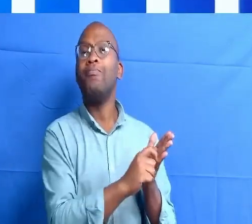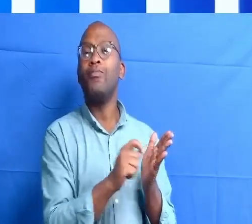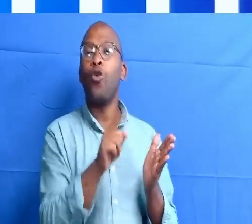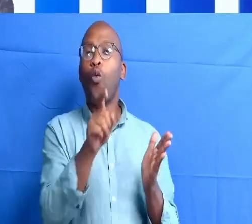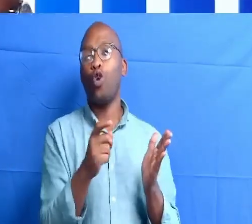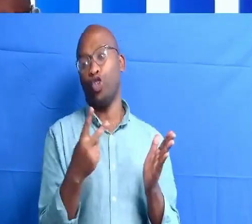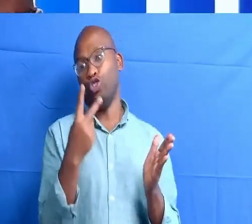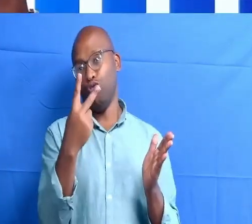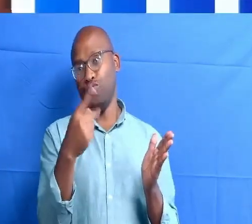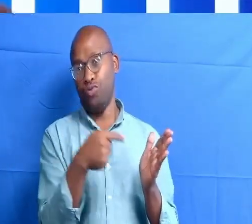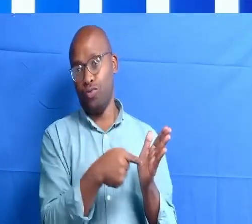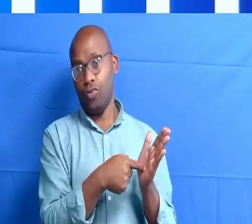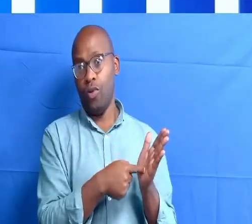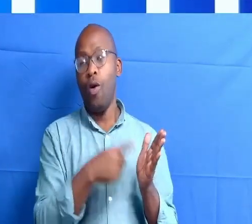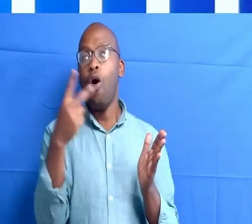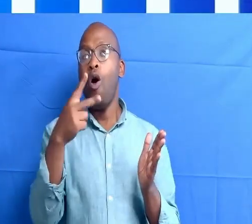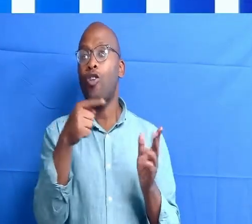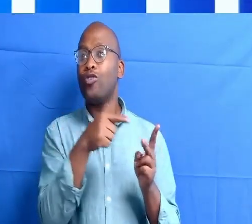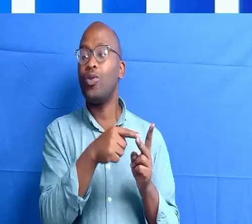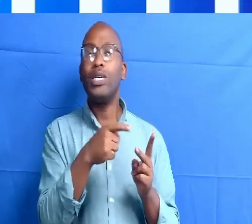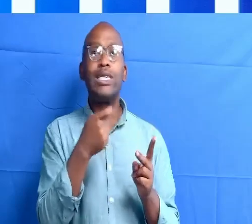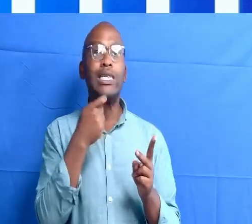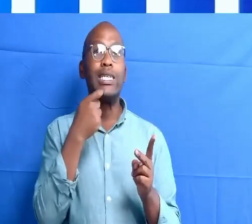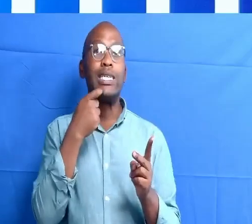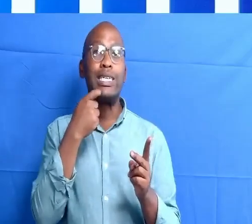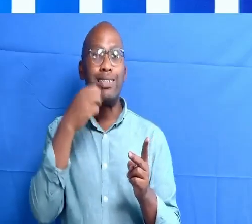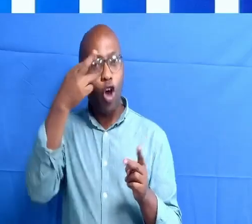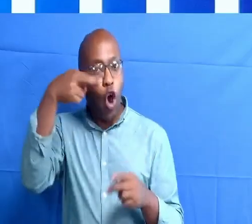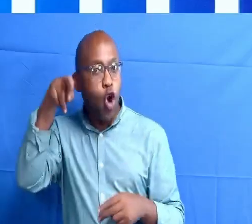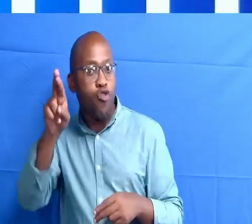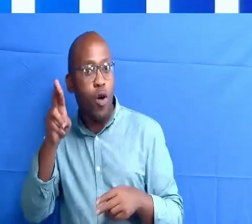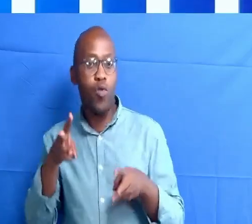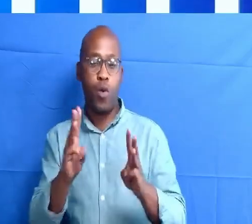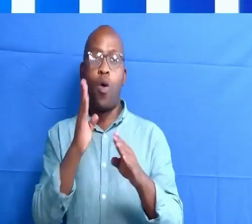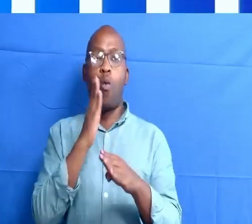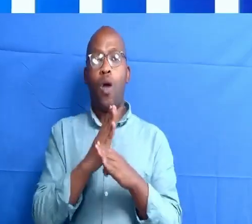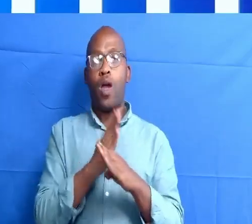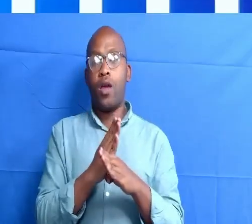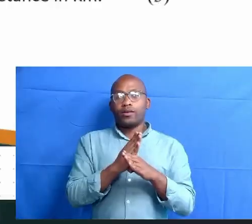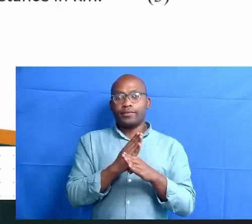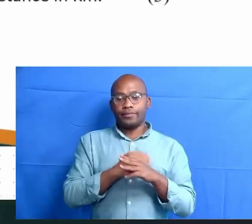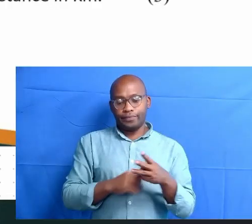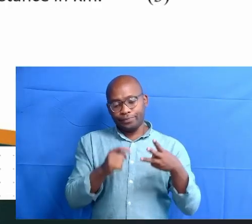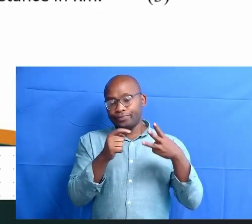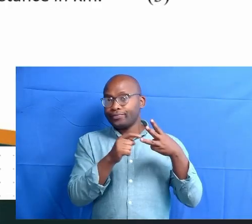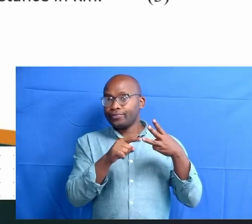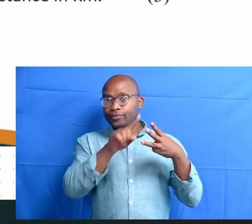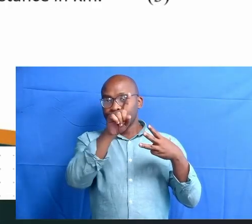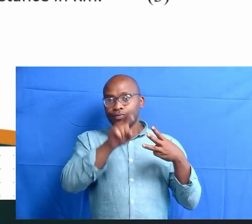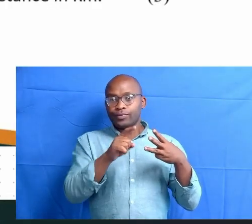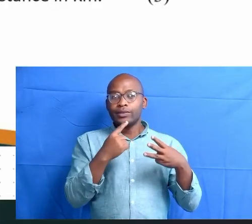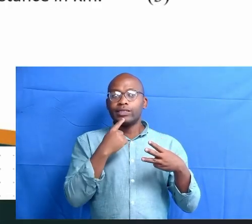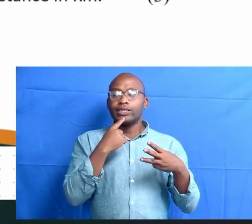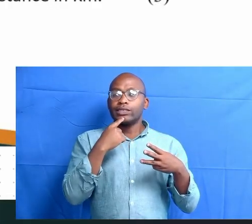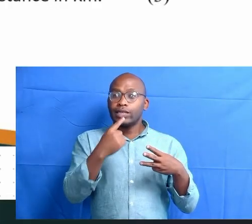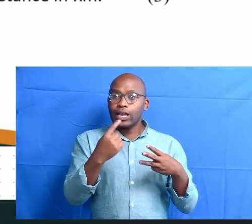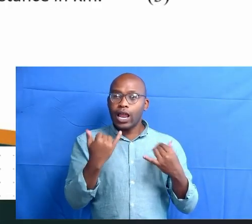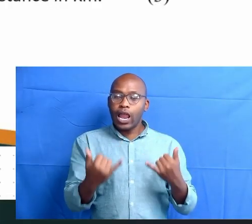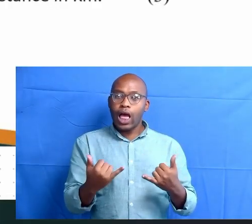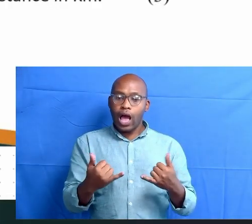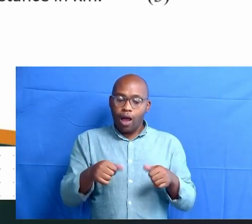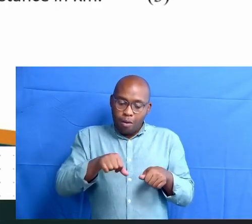is also accurate to work with a bar scales. Number 3, they say measuring the map